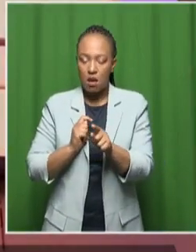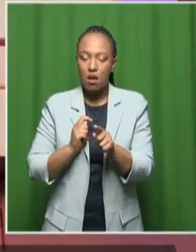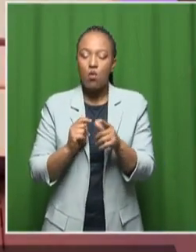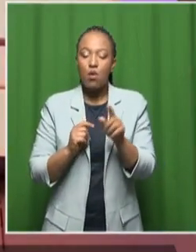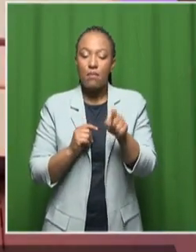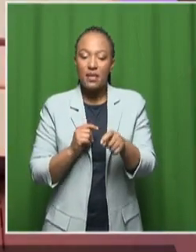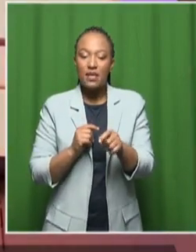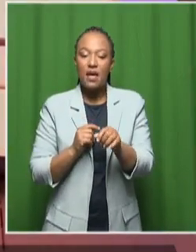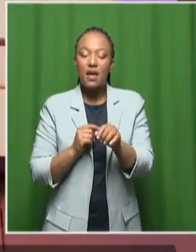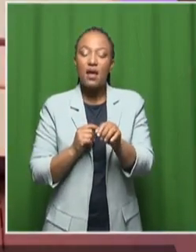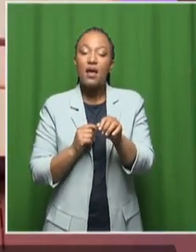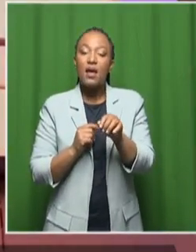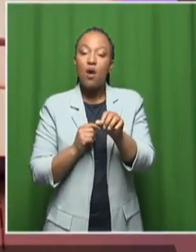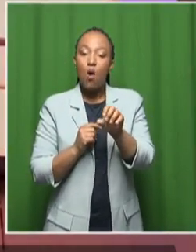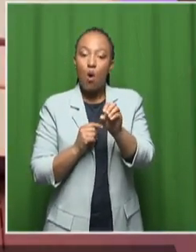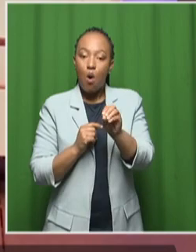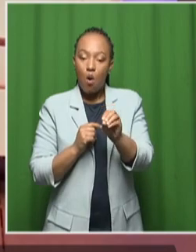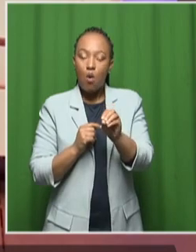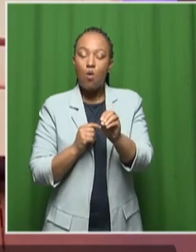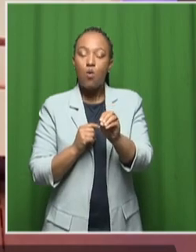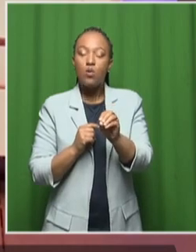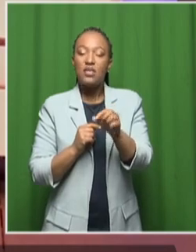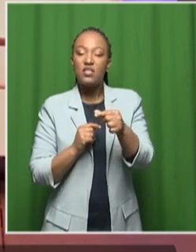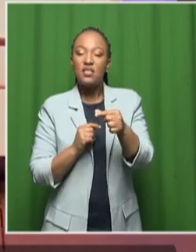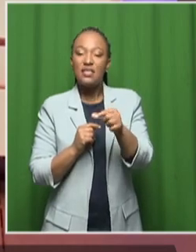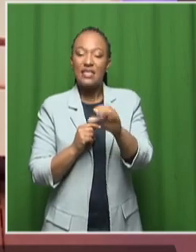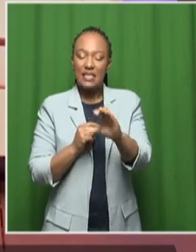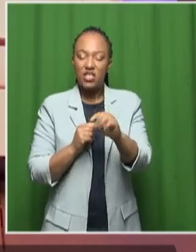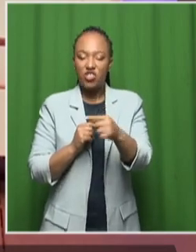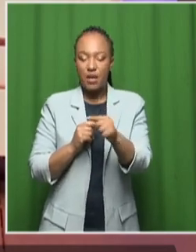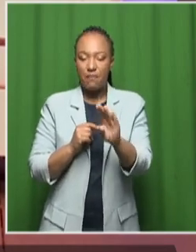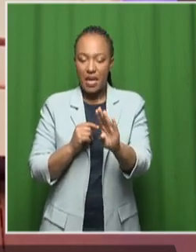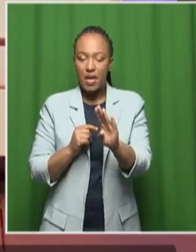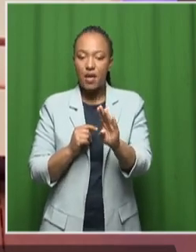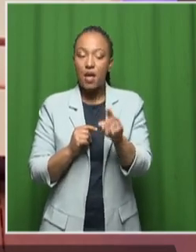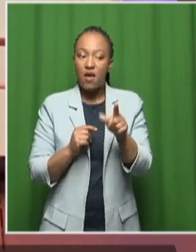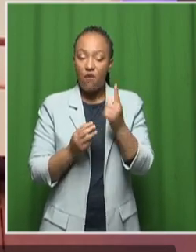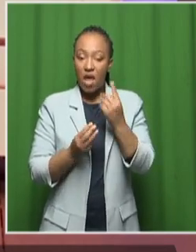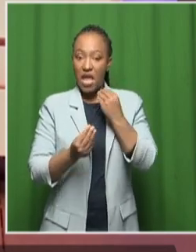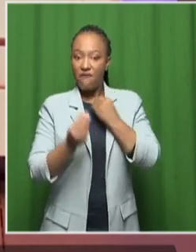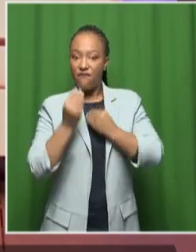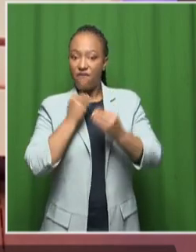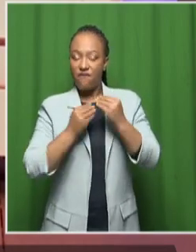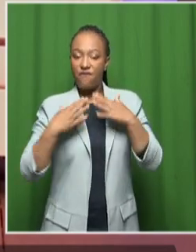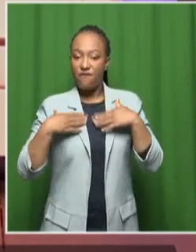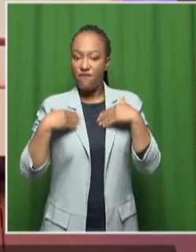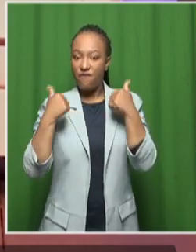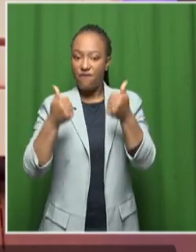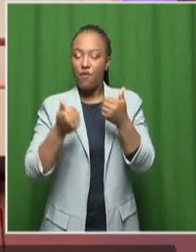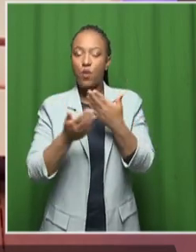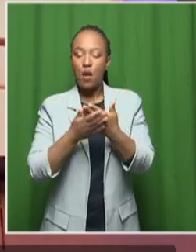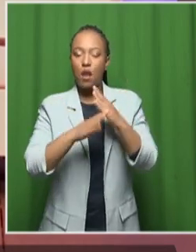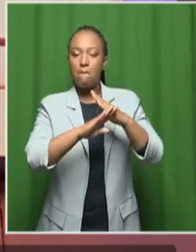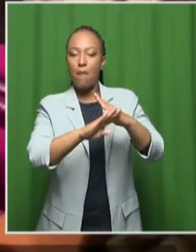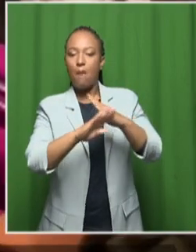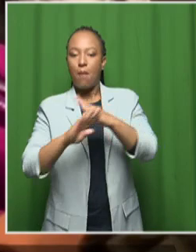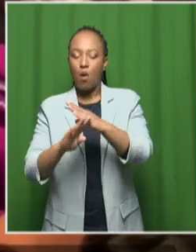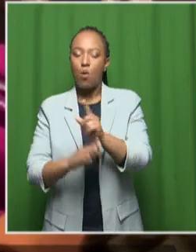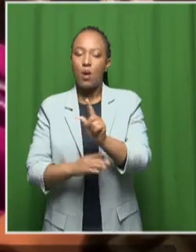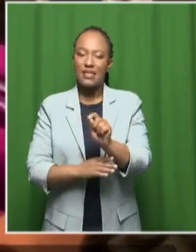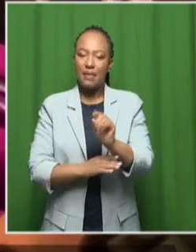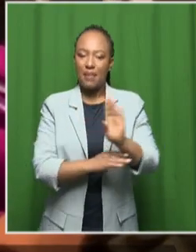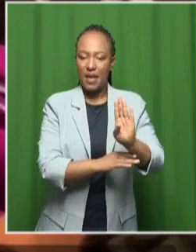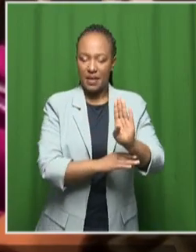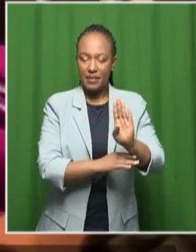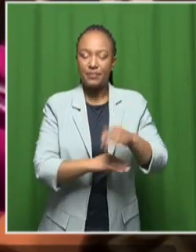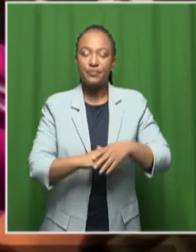BCG, I think that nutrition can play a big role in decreasing the incidence of TB in our country. If you